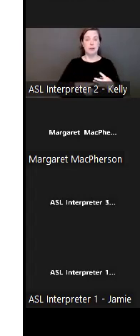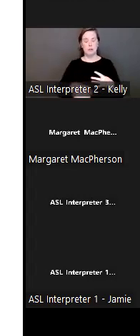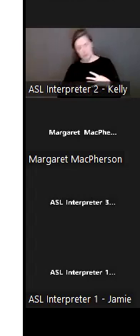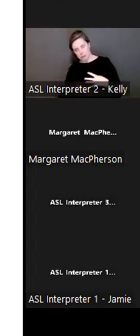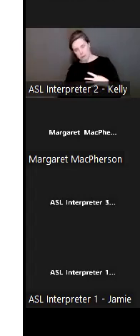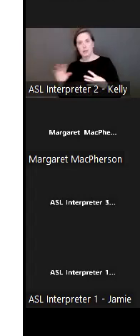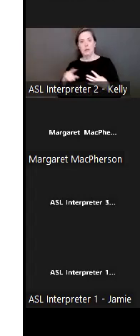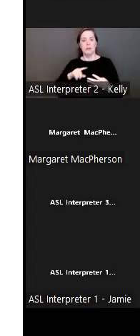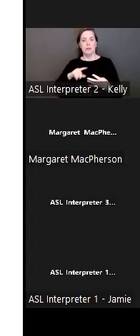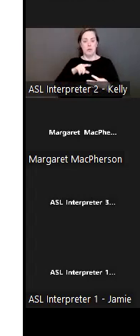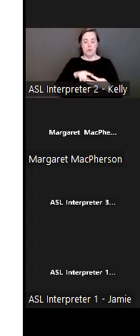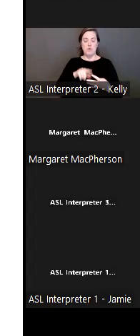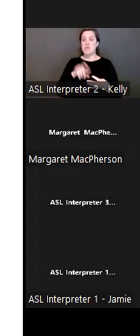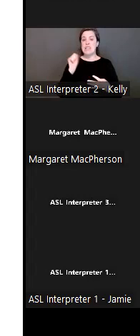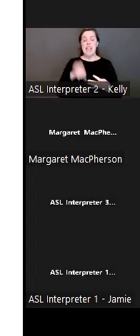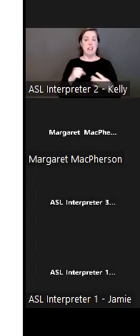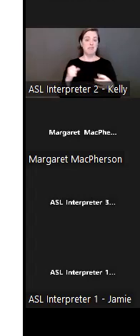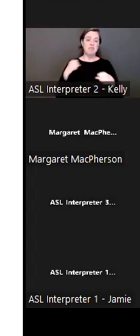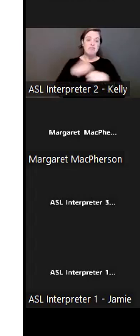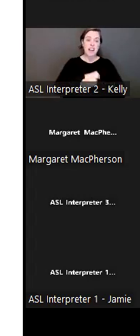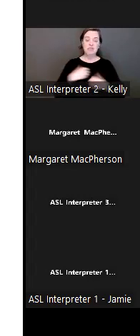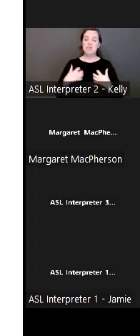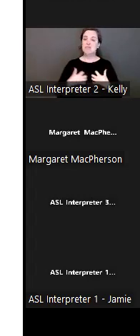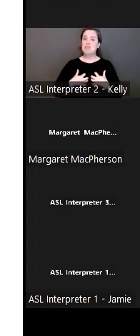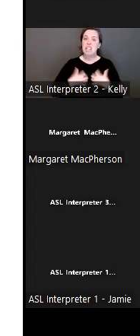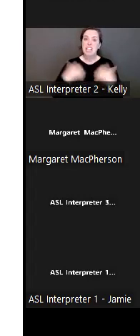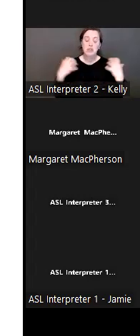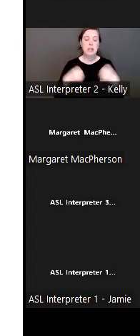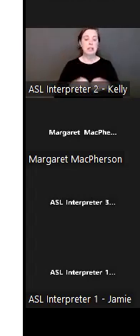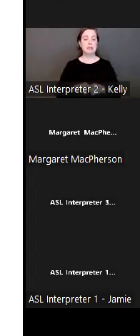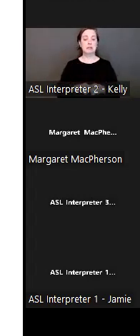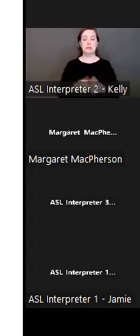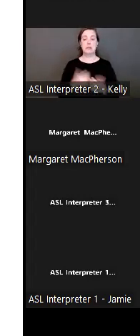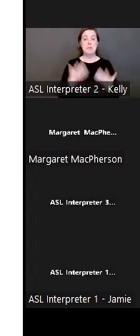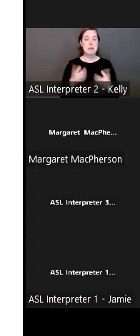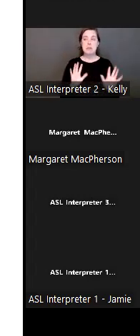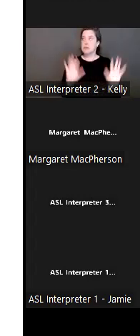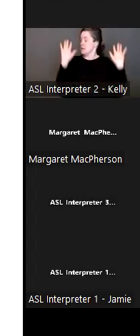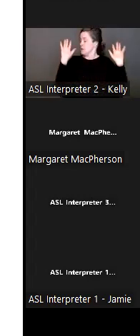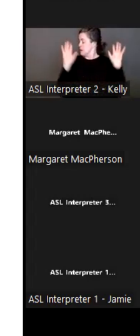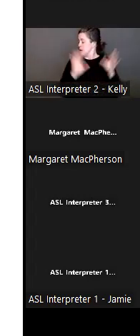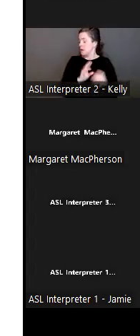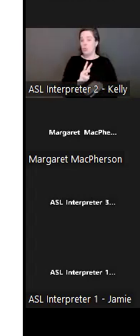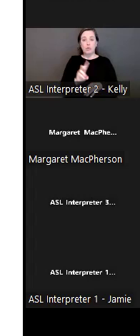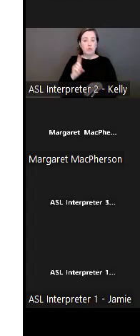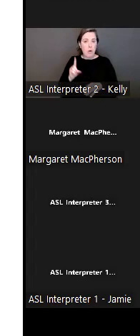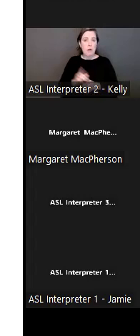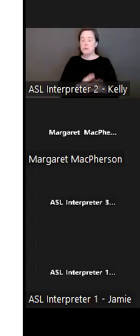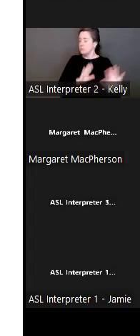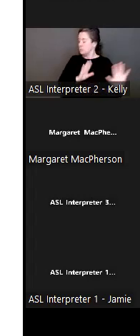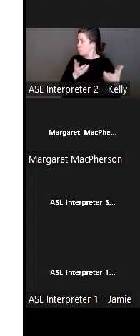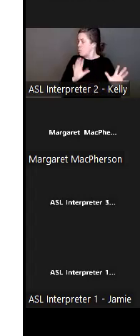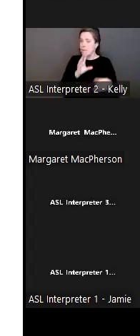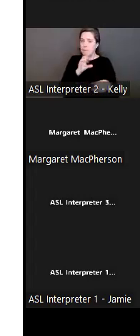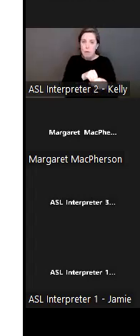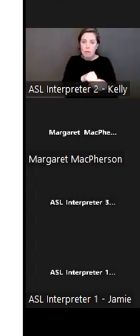can withdraw or become disassociative. So you're not even sure if they're actually engaging with you. So this is quite a range